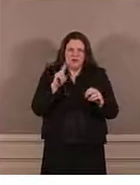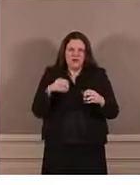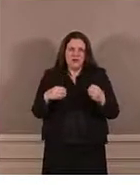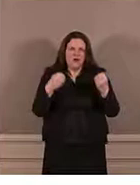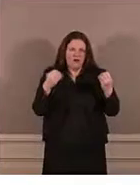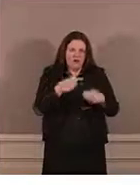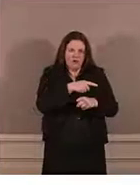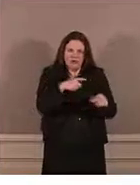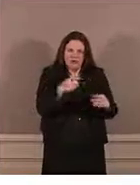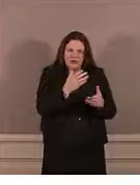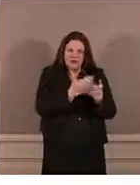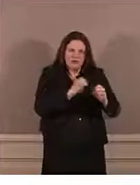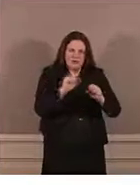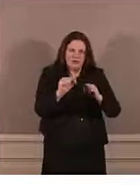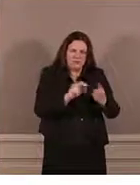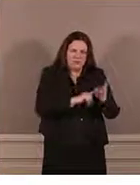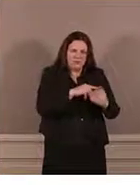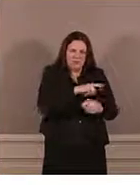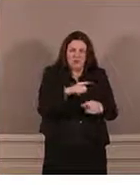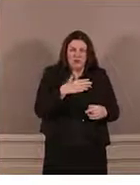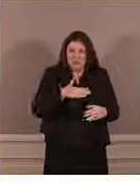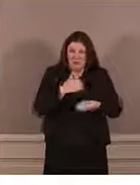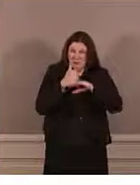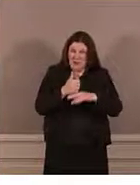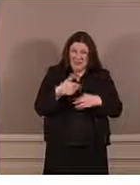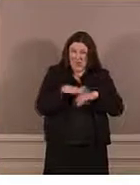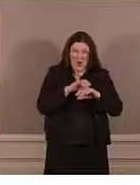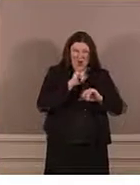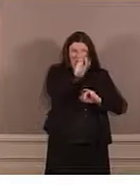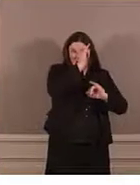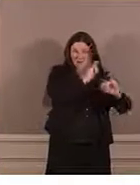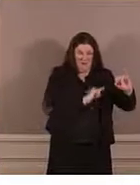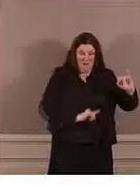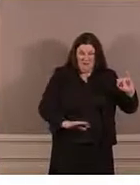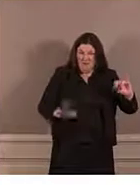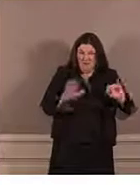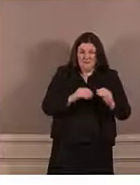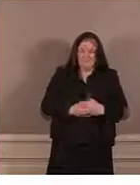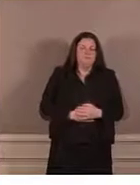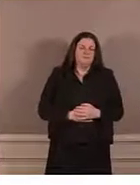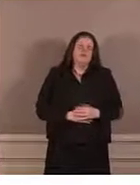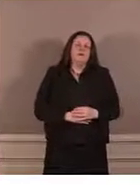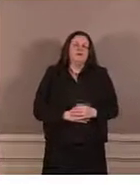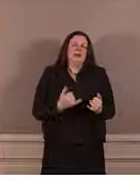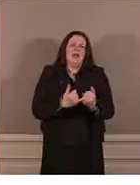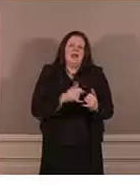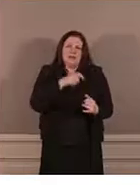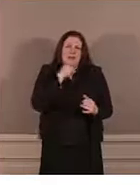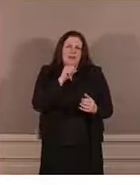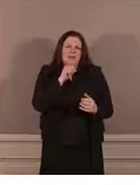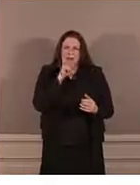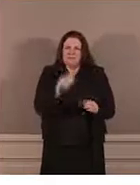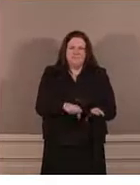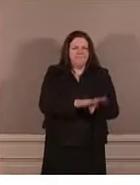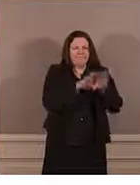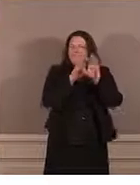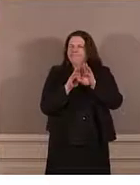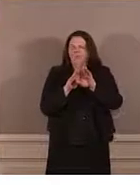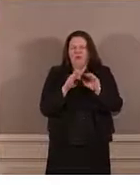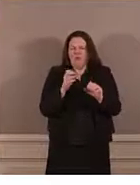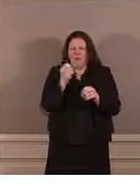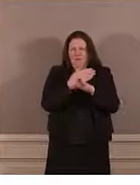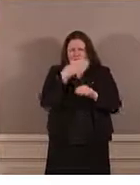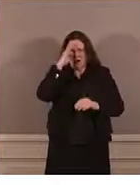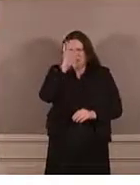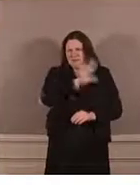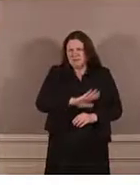some of their service users, just based on their location as well. So, like I said, a little bit of inconsistency around the country.